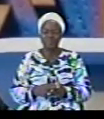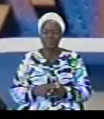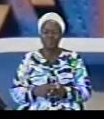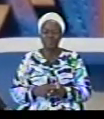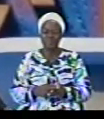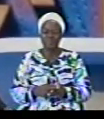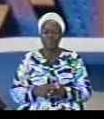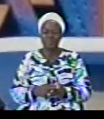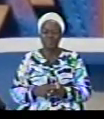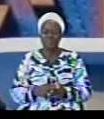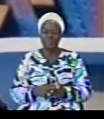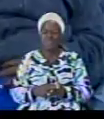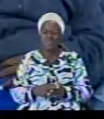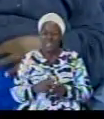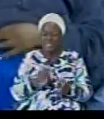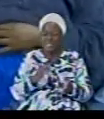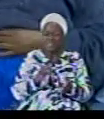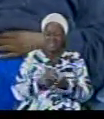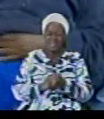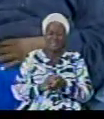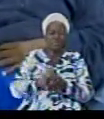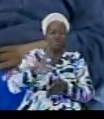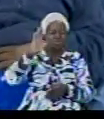So-called incurable disease,